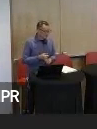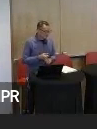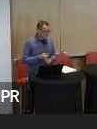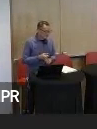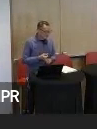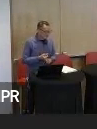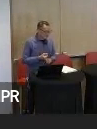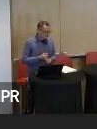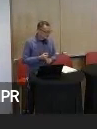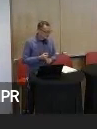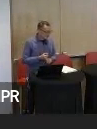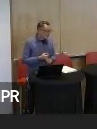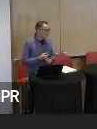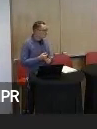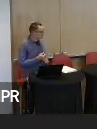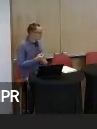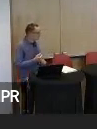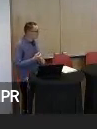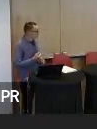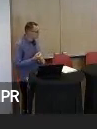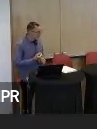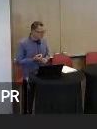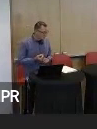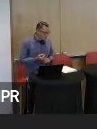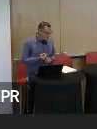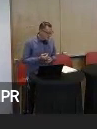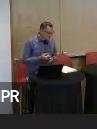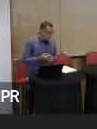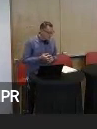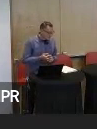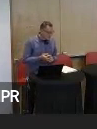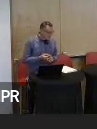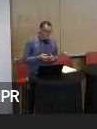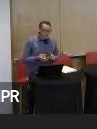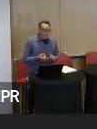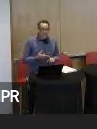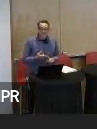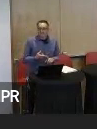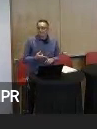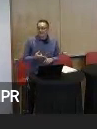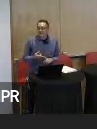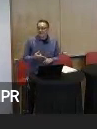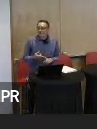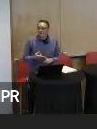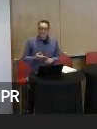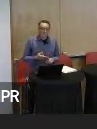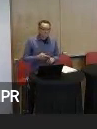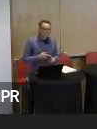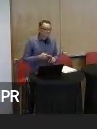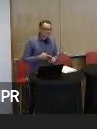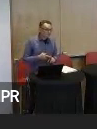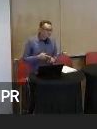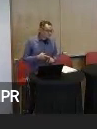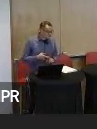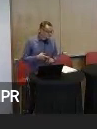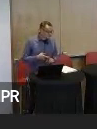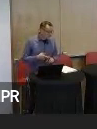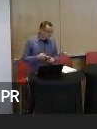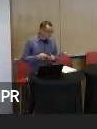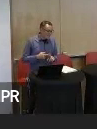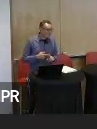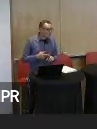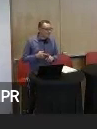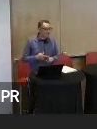on the APH Monarch refreshable braille display. With TMAP, and this is also an important